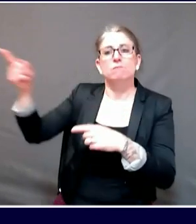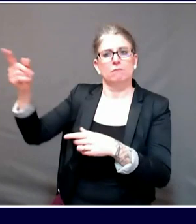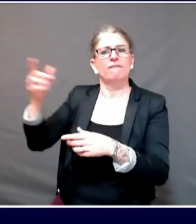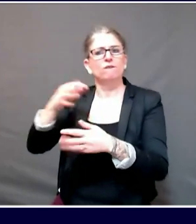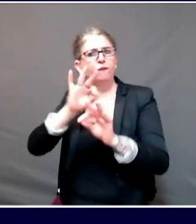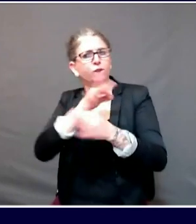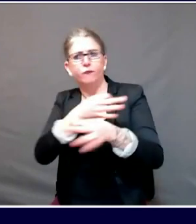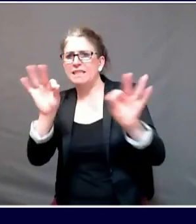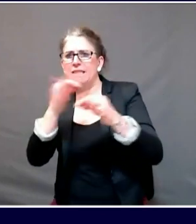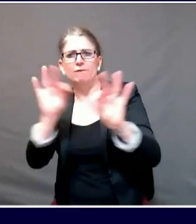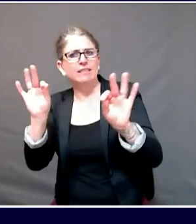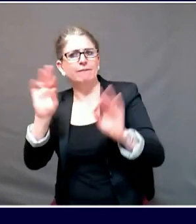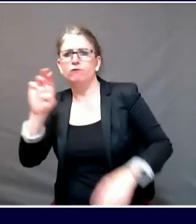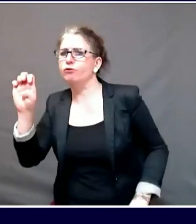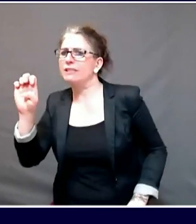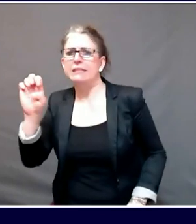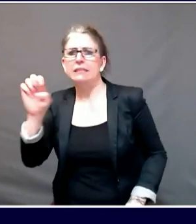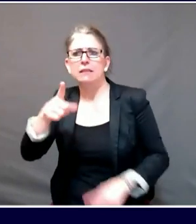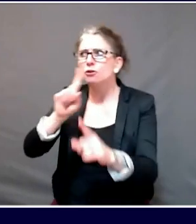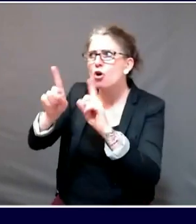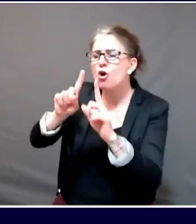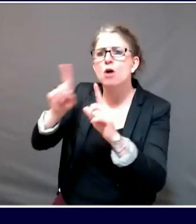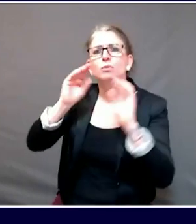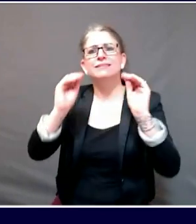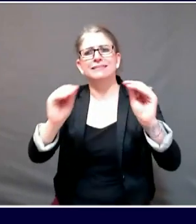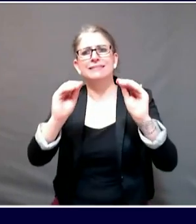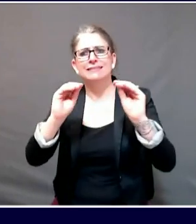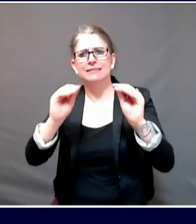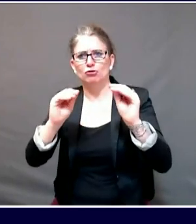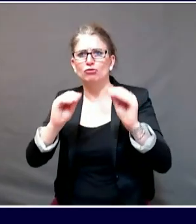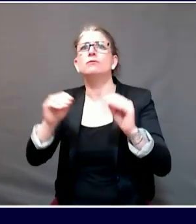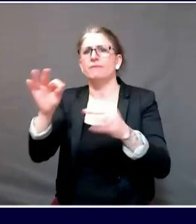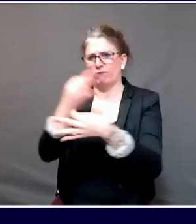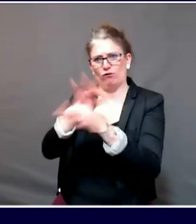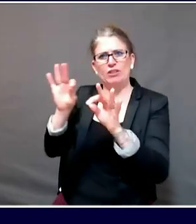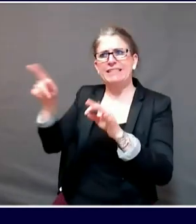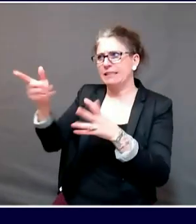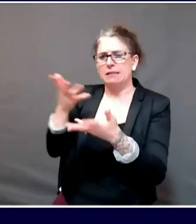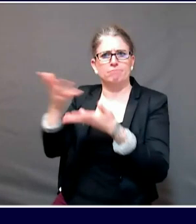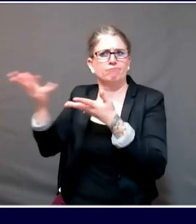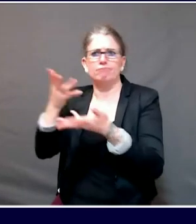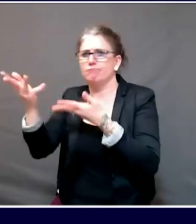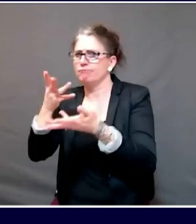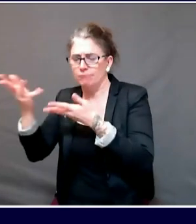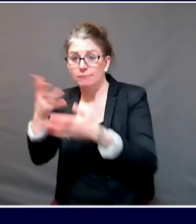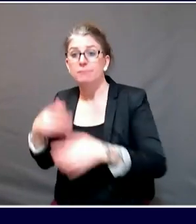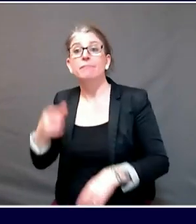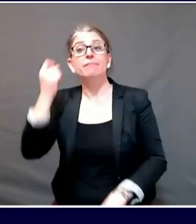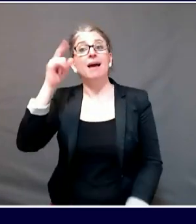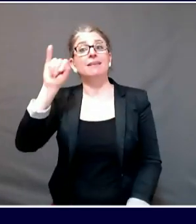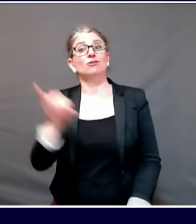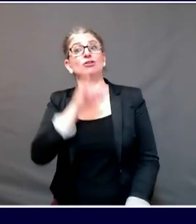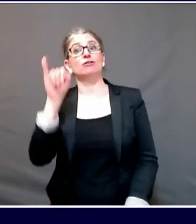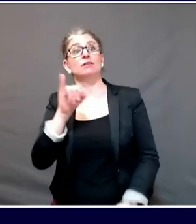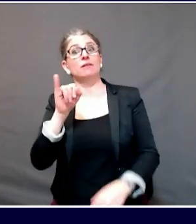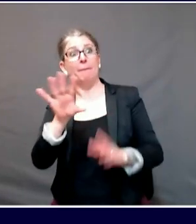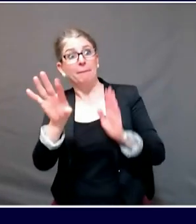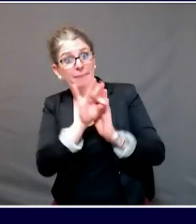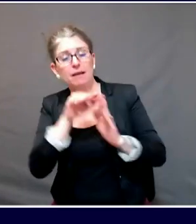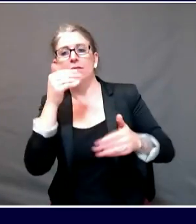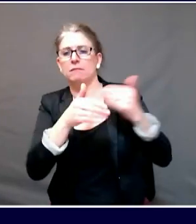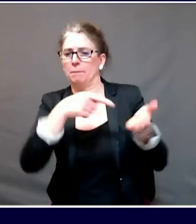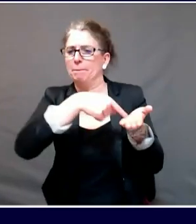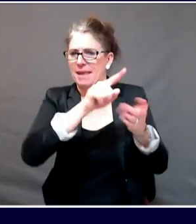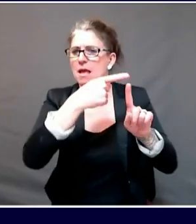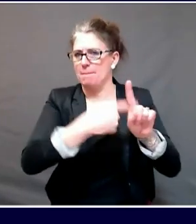is ready to go. So with that, I'm going to turn things over to our colleagues in the media, and I'm going to just pull up the list as we go